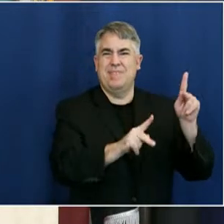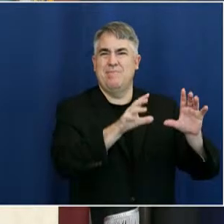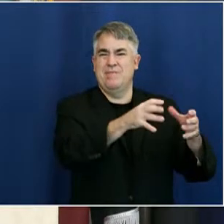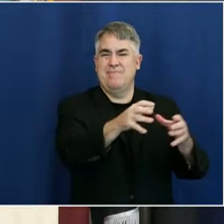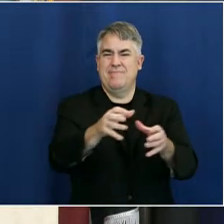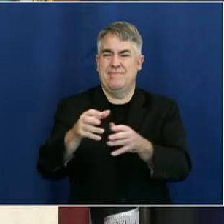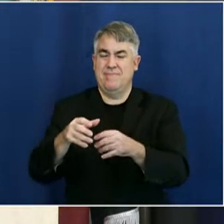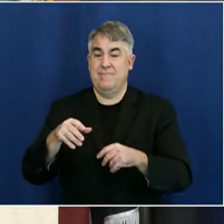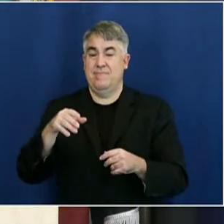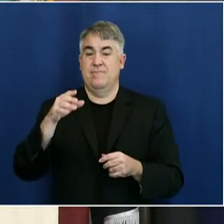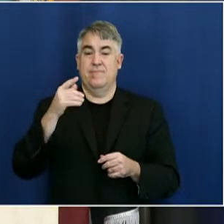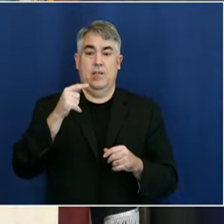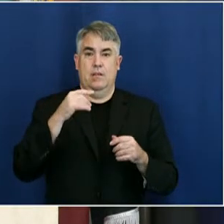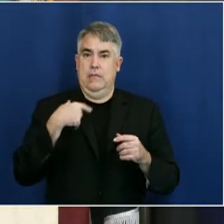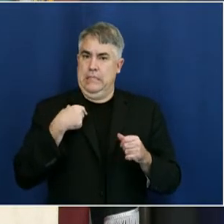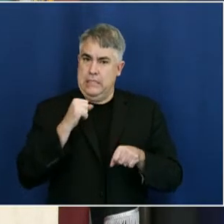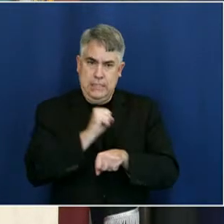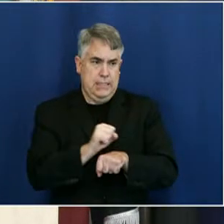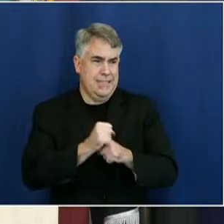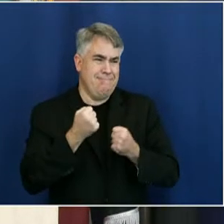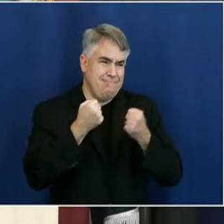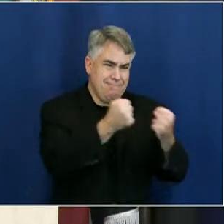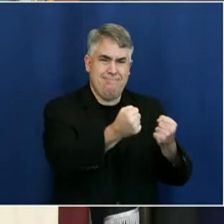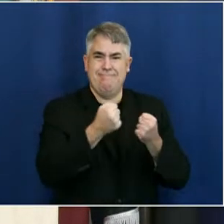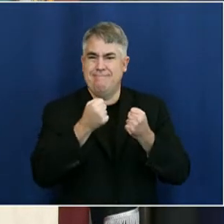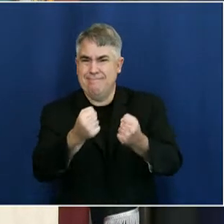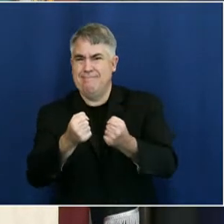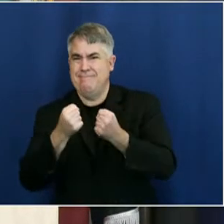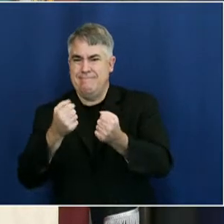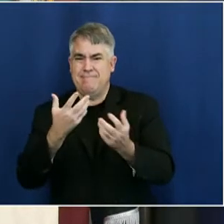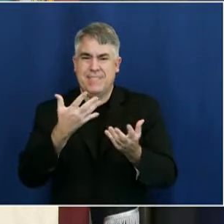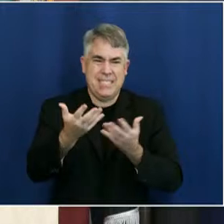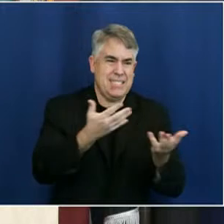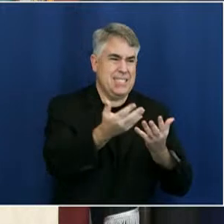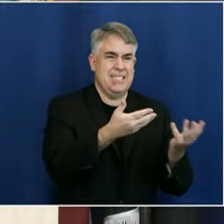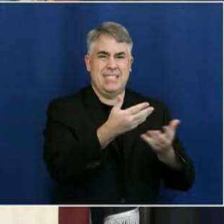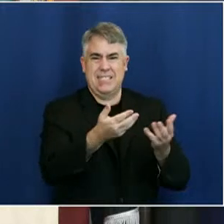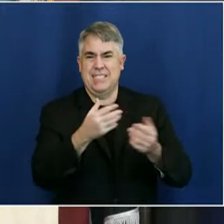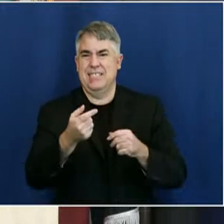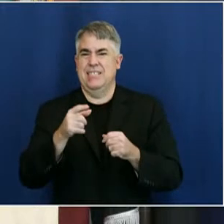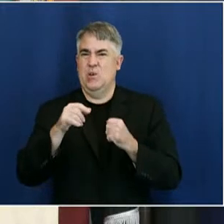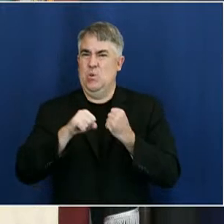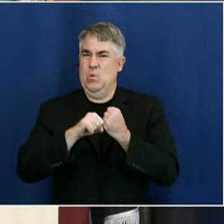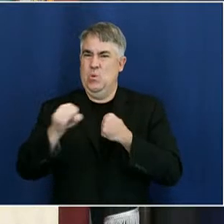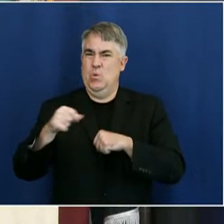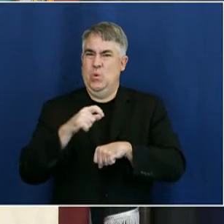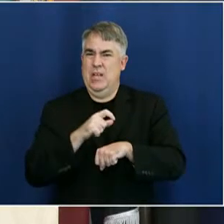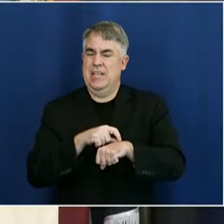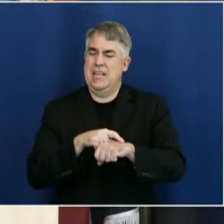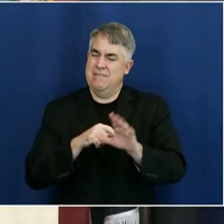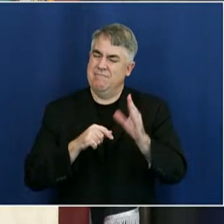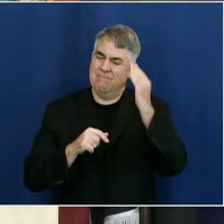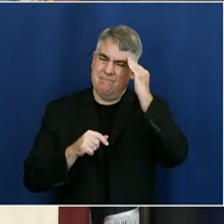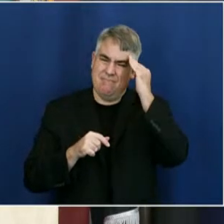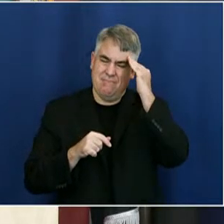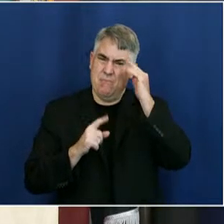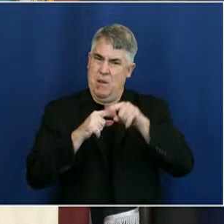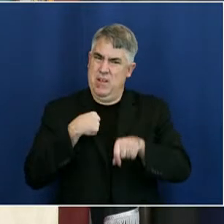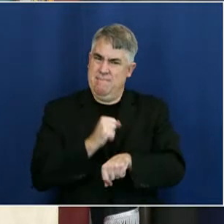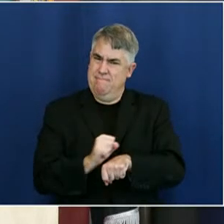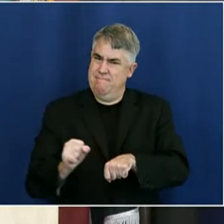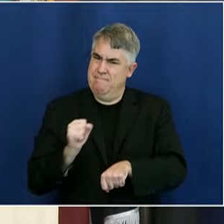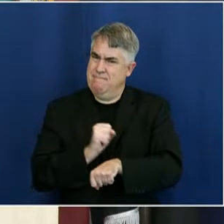goal, you have to be very conscious and intentional about working to ensure the vaccine is available to all. And we are working incredibly